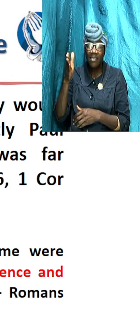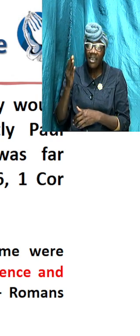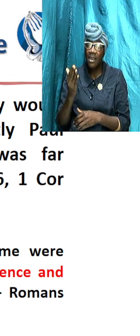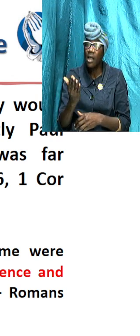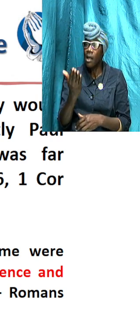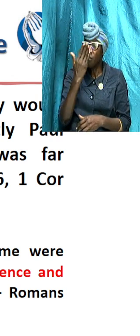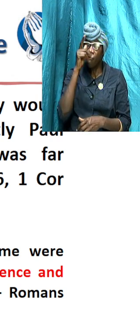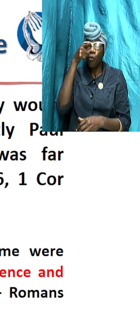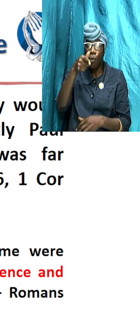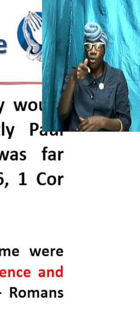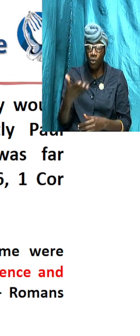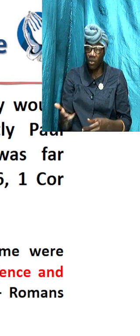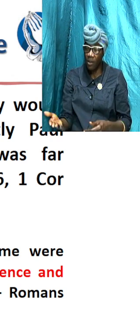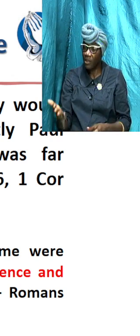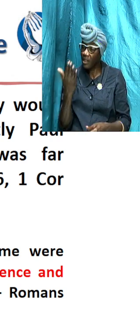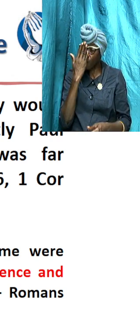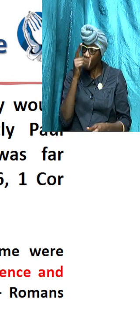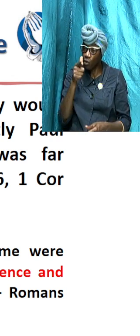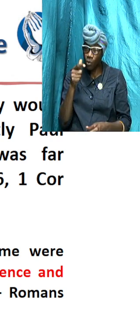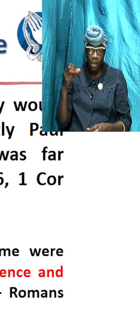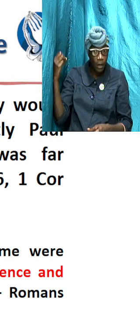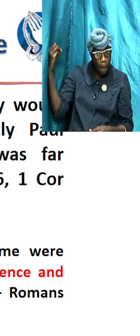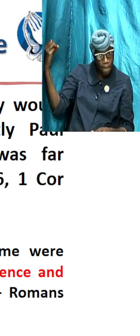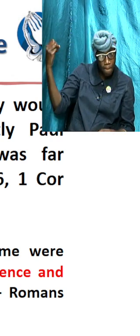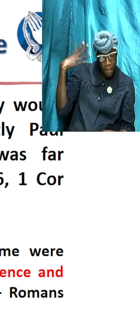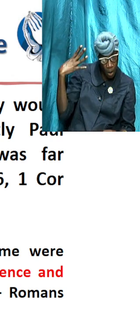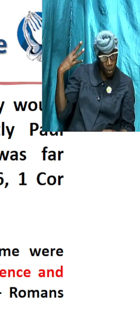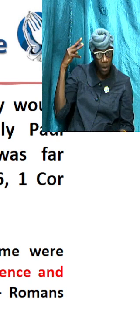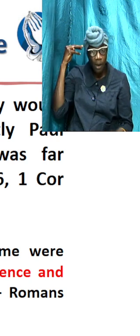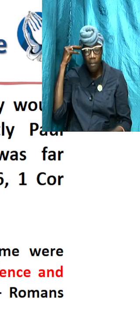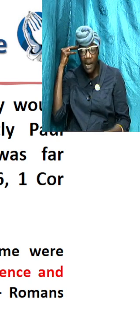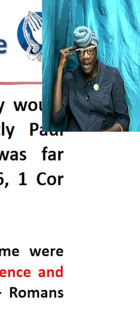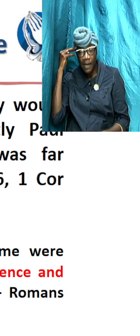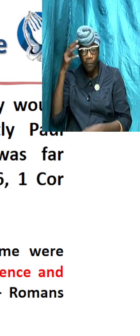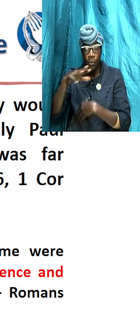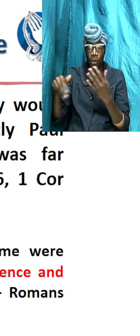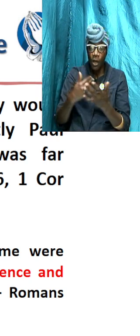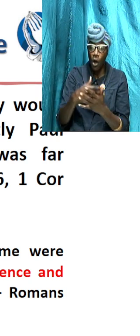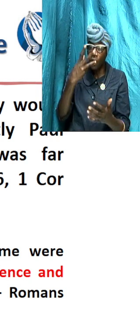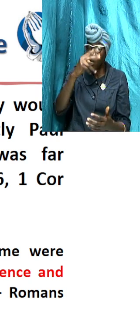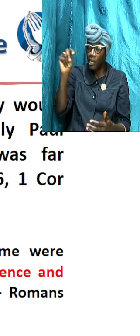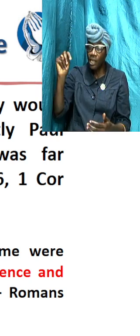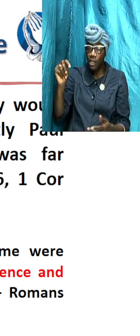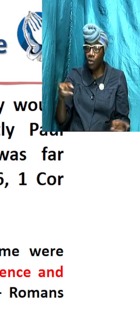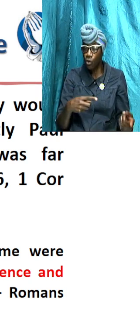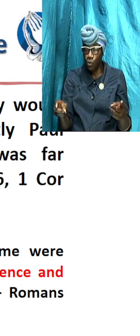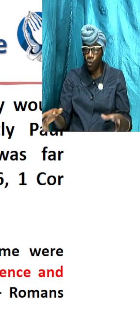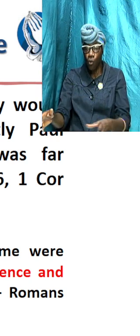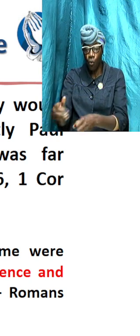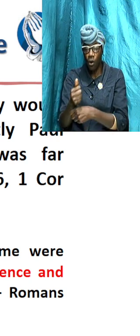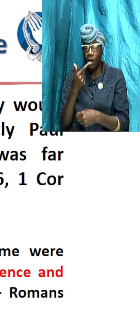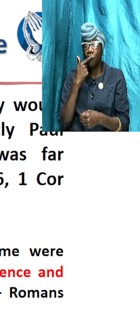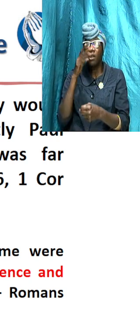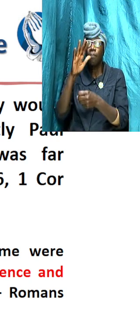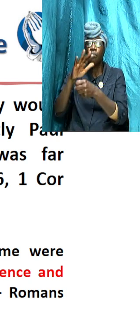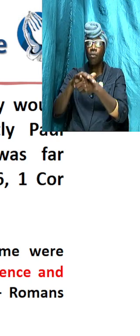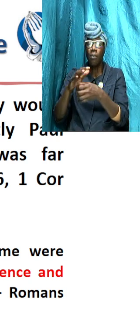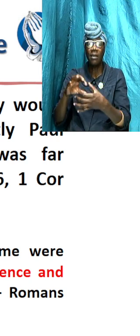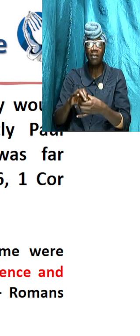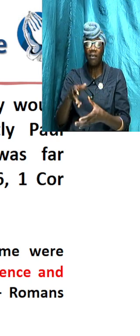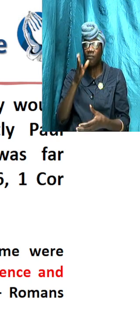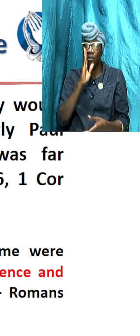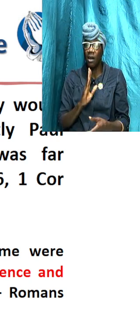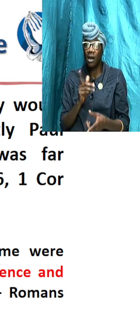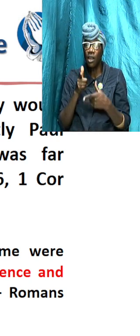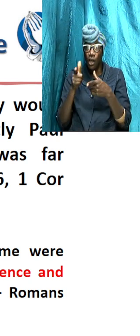in front of you that is going to blow your mind. Amen. And all you need to do is hold on to the promises of God. Look